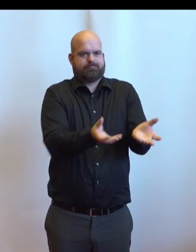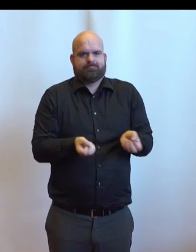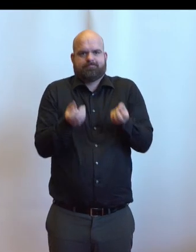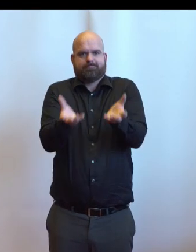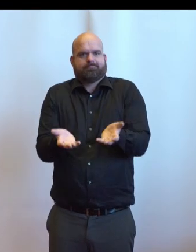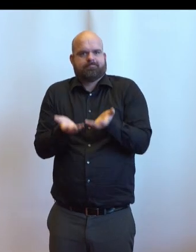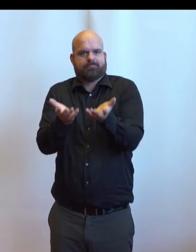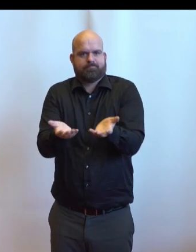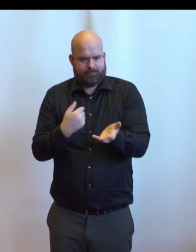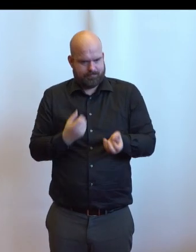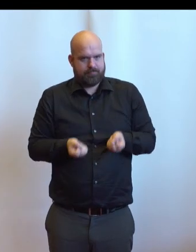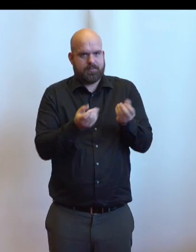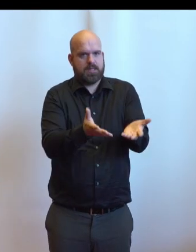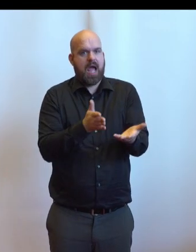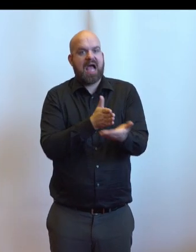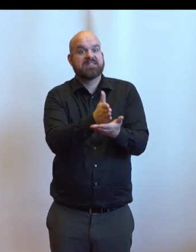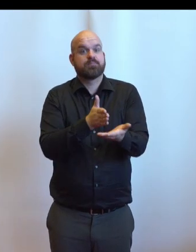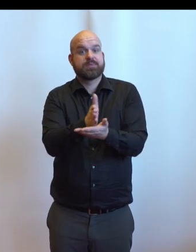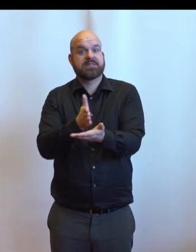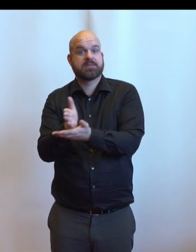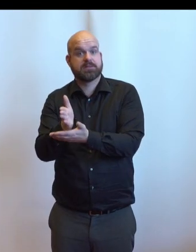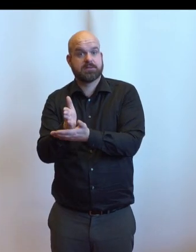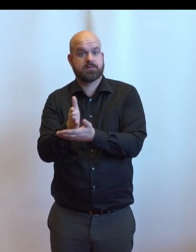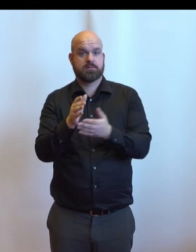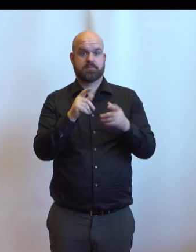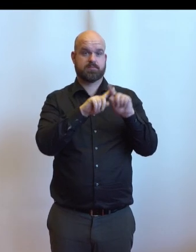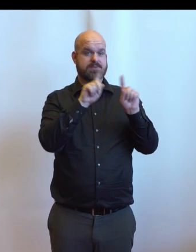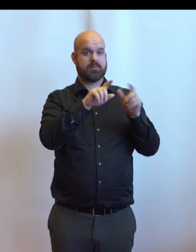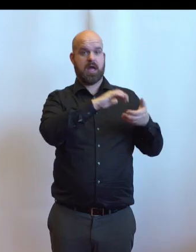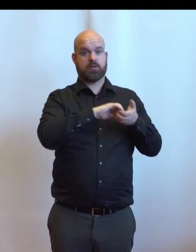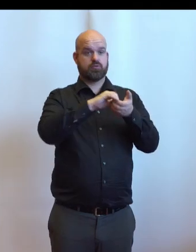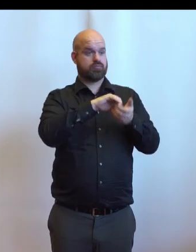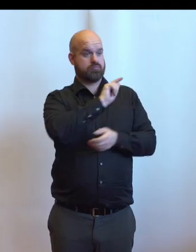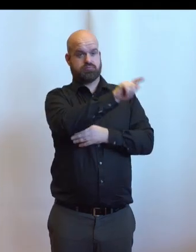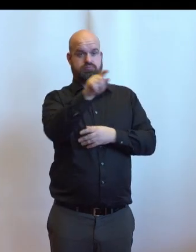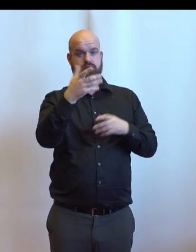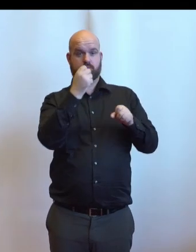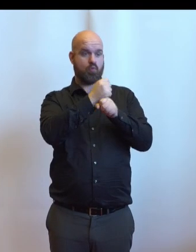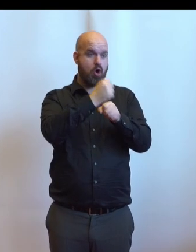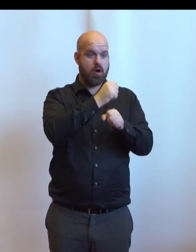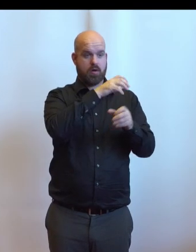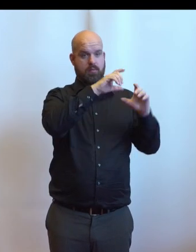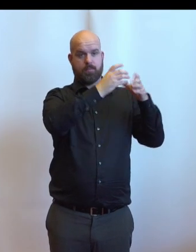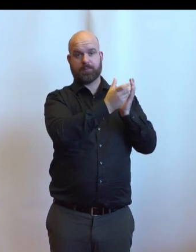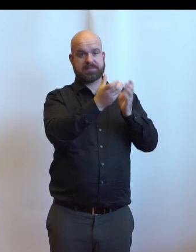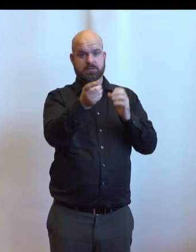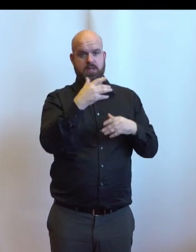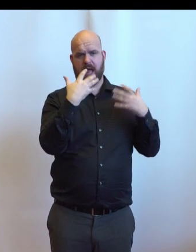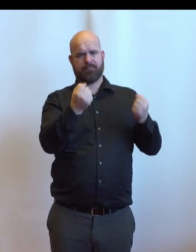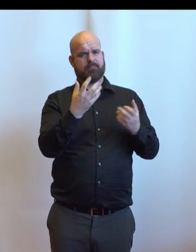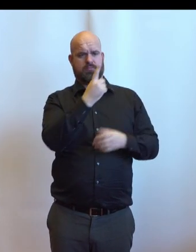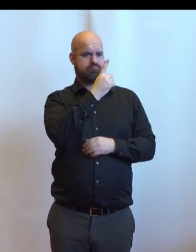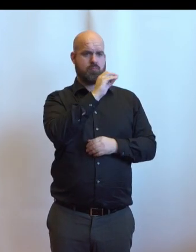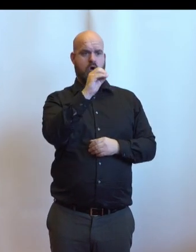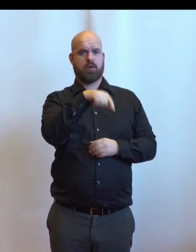for large organizations with hundreds of thousands of employees, and we deliver accessibility on their behalf to